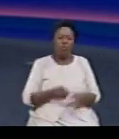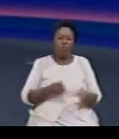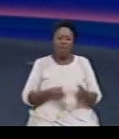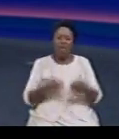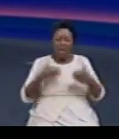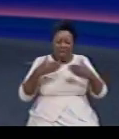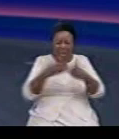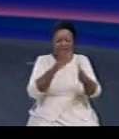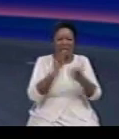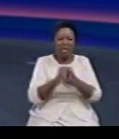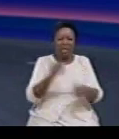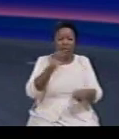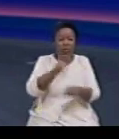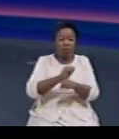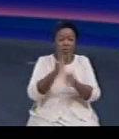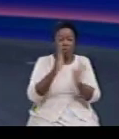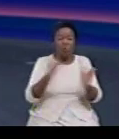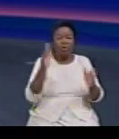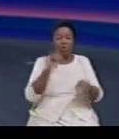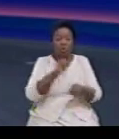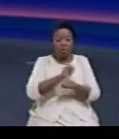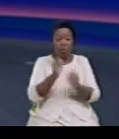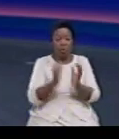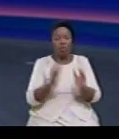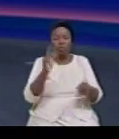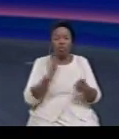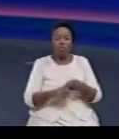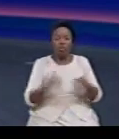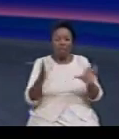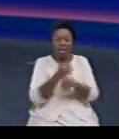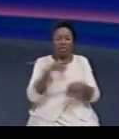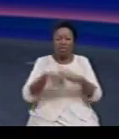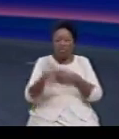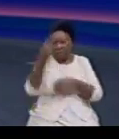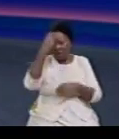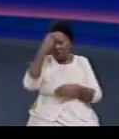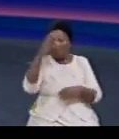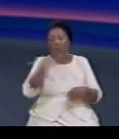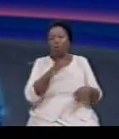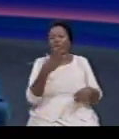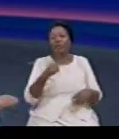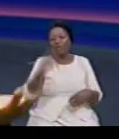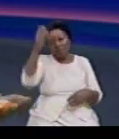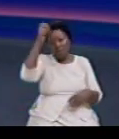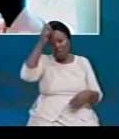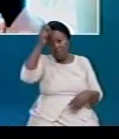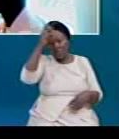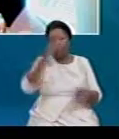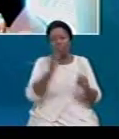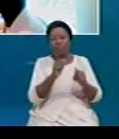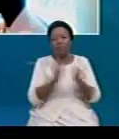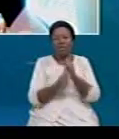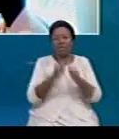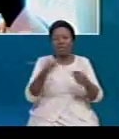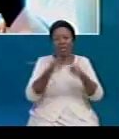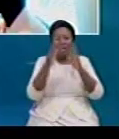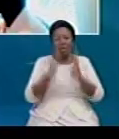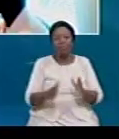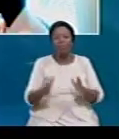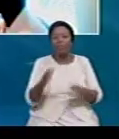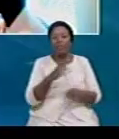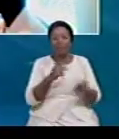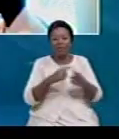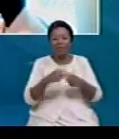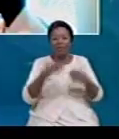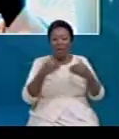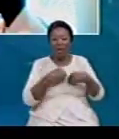and it will get to the right point and defeat the greatest enemy of the children of Israel. We have that